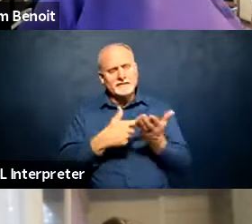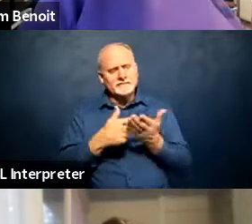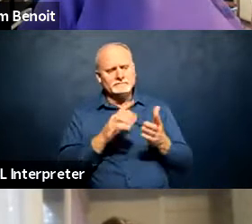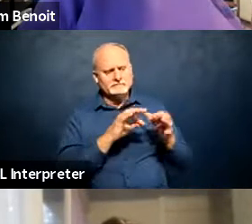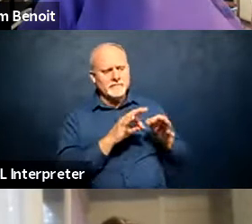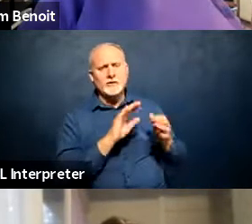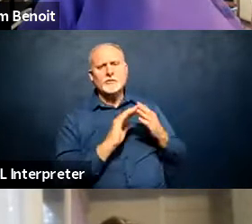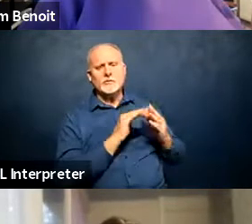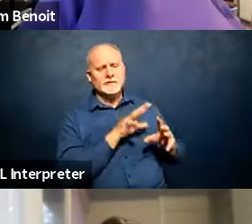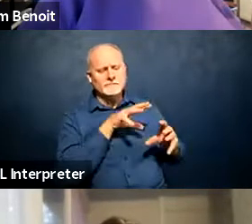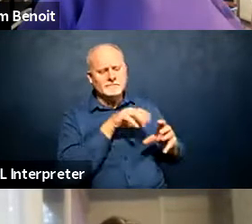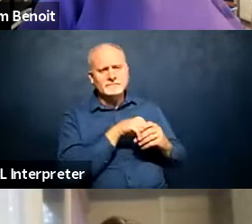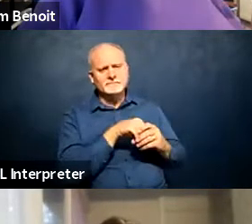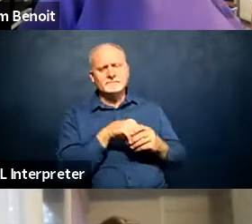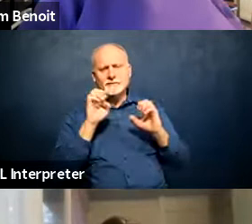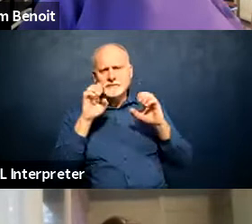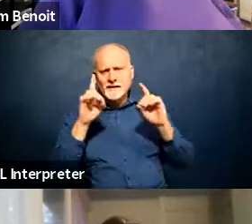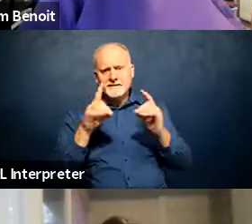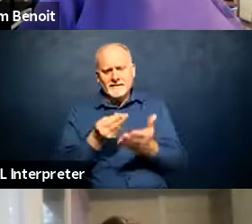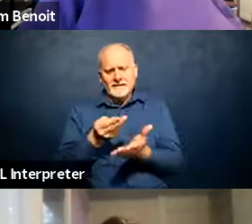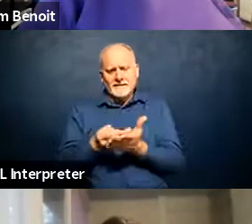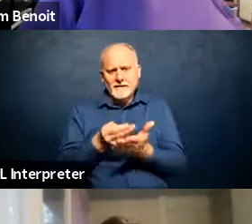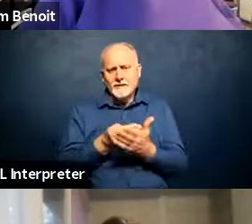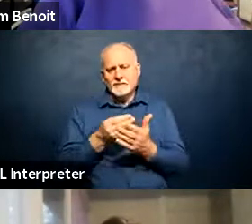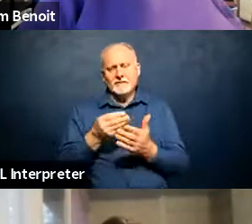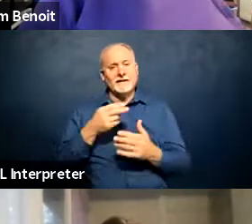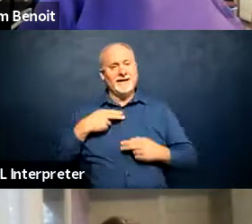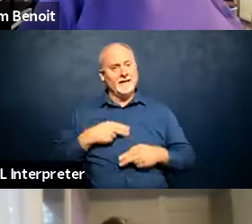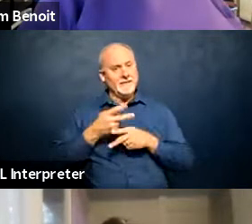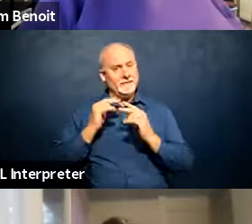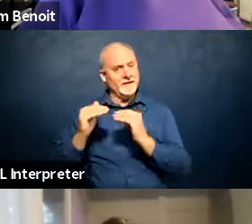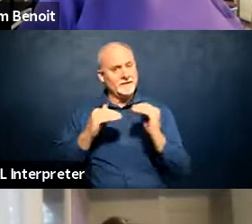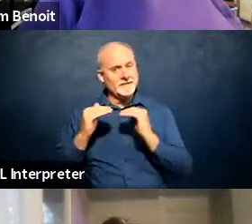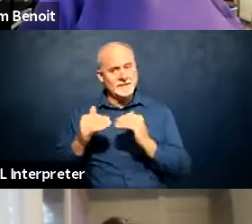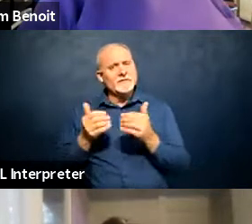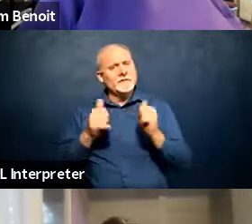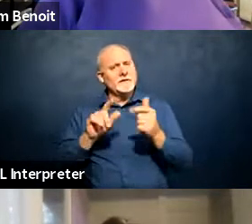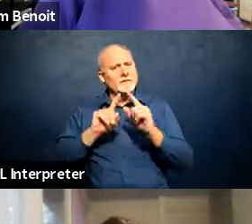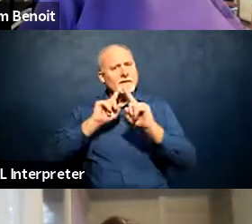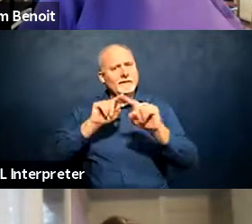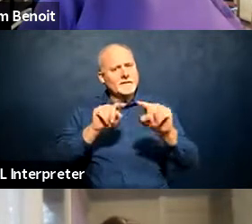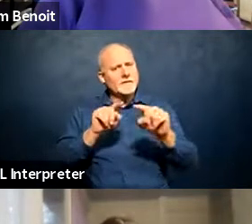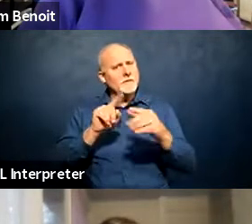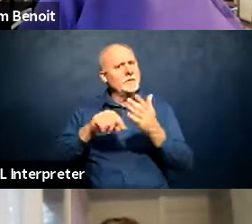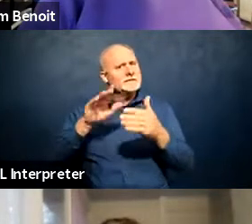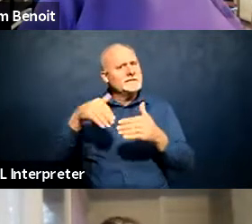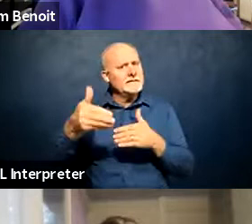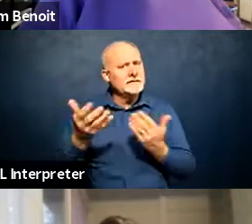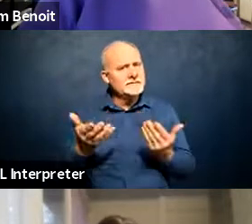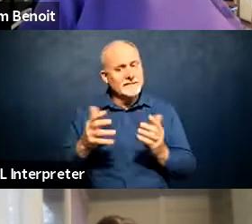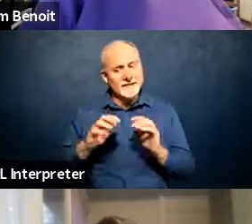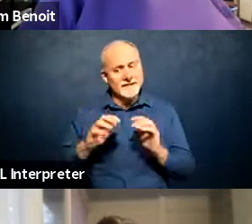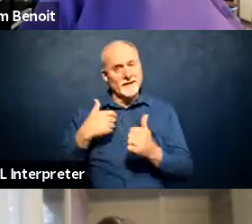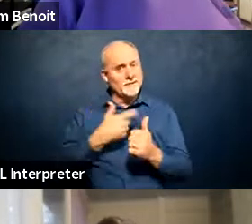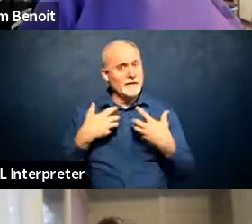engagement, education, economics, healthcare equity, attempting to answer the question, what's next and how do we